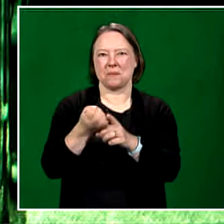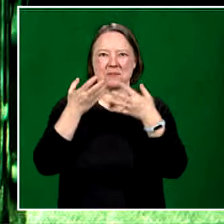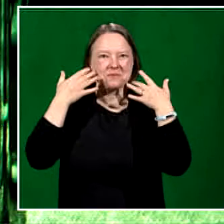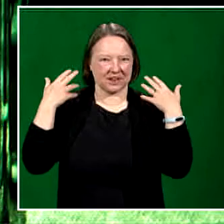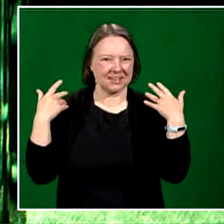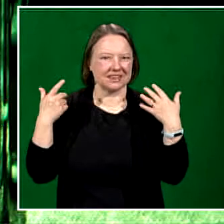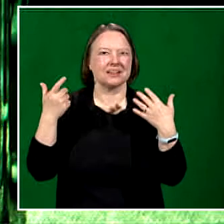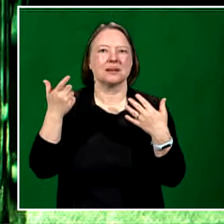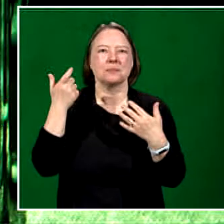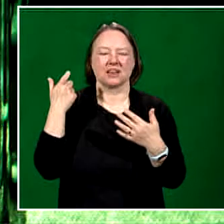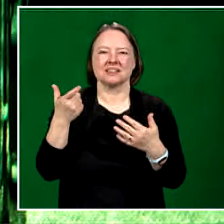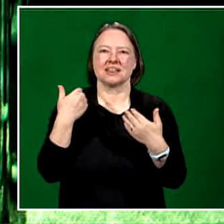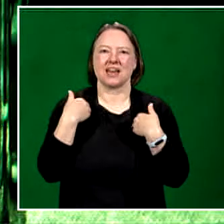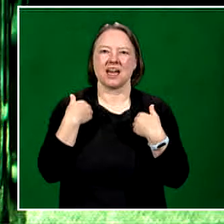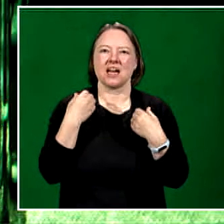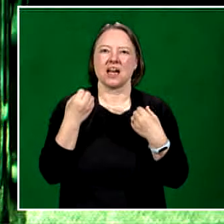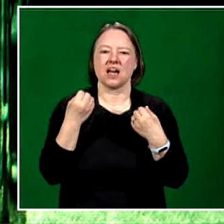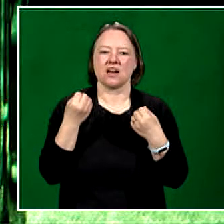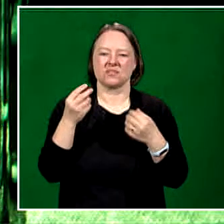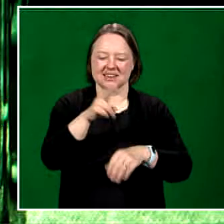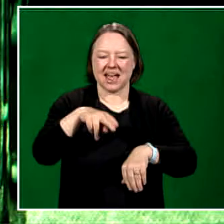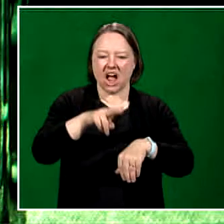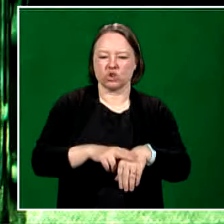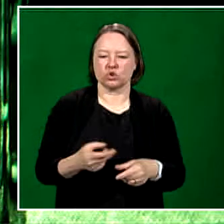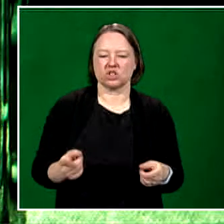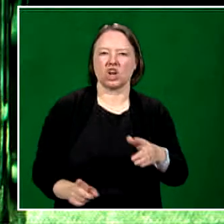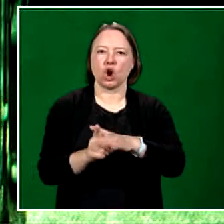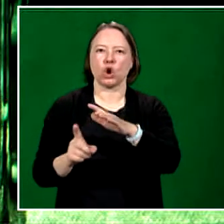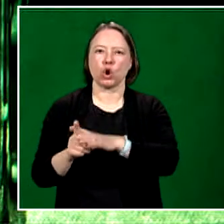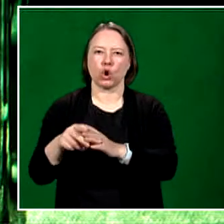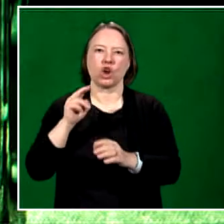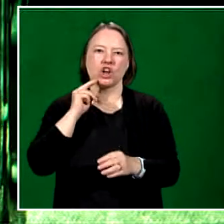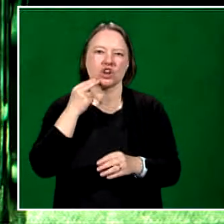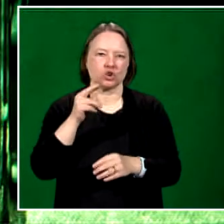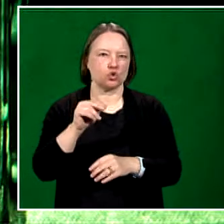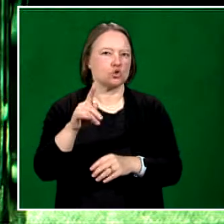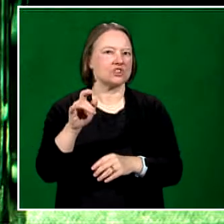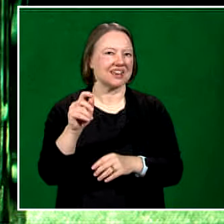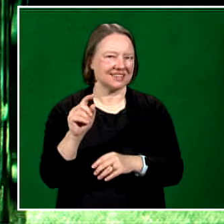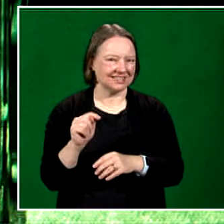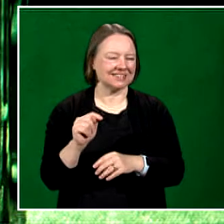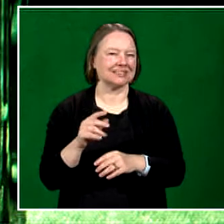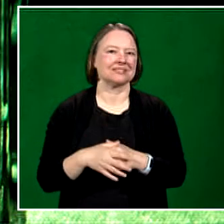they contain naturally occurring nutrients.